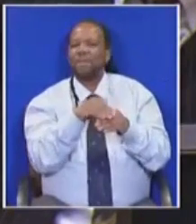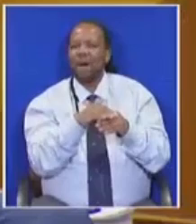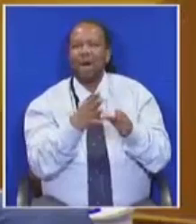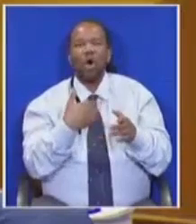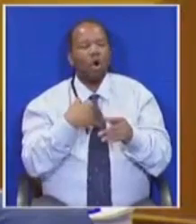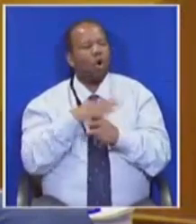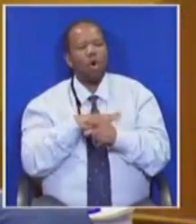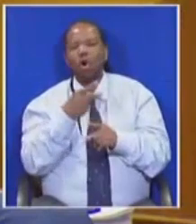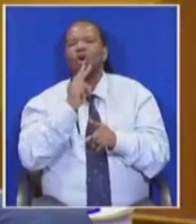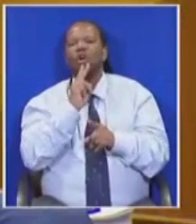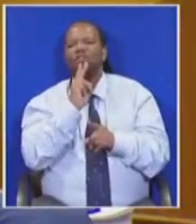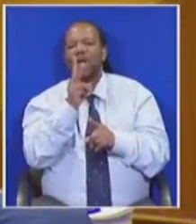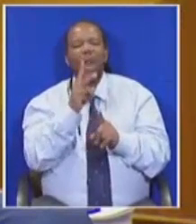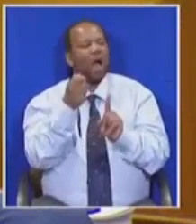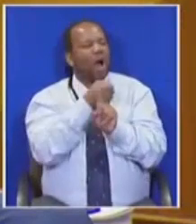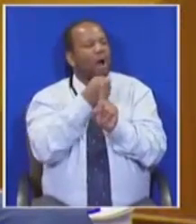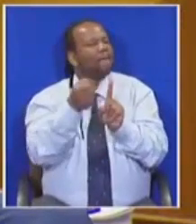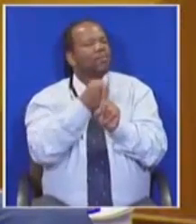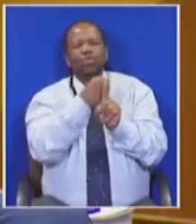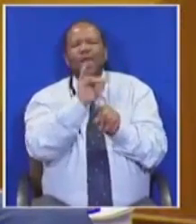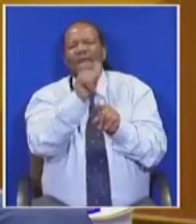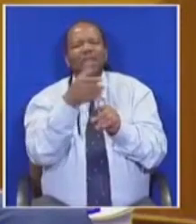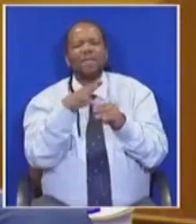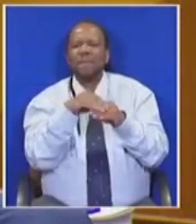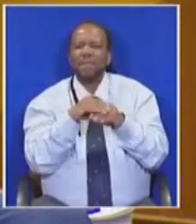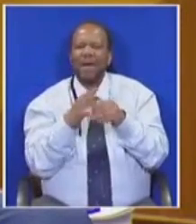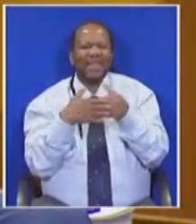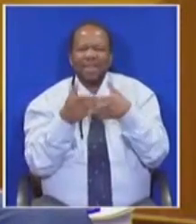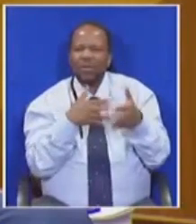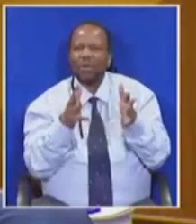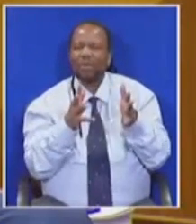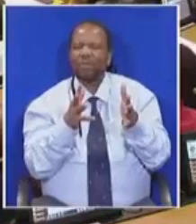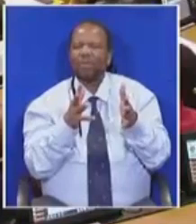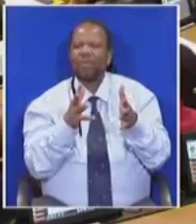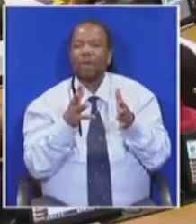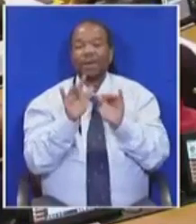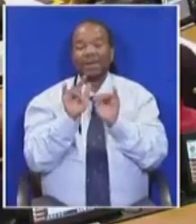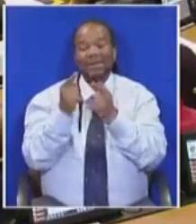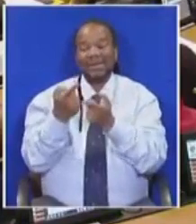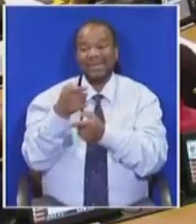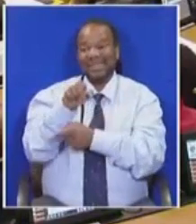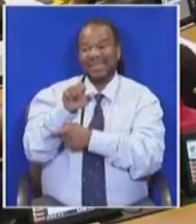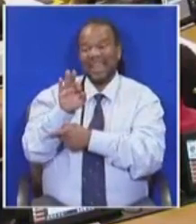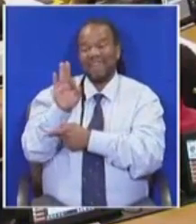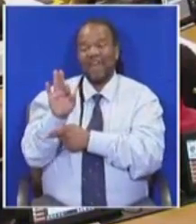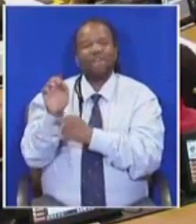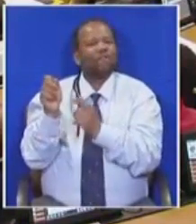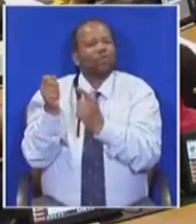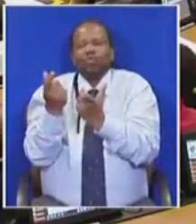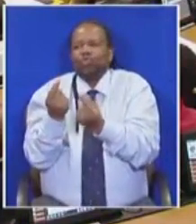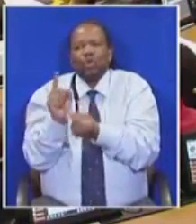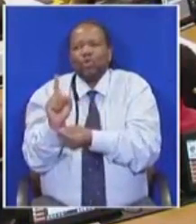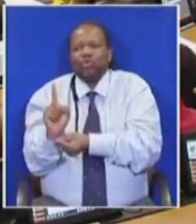verbally abuse a member in any other way. What the EFF is doing today,